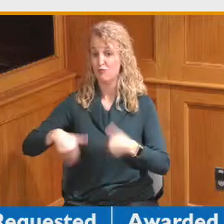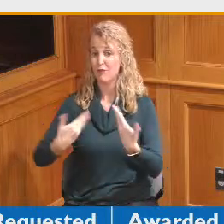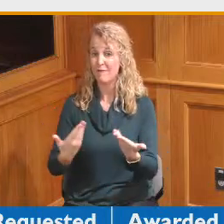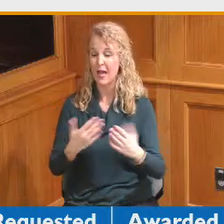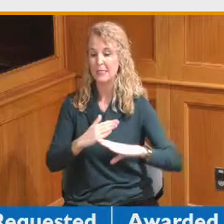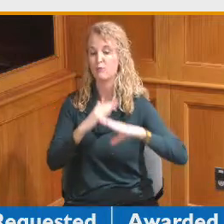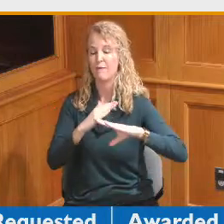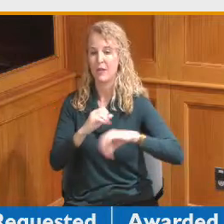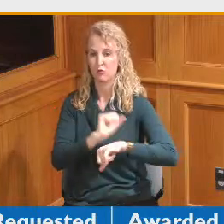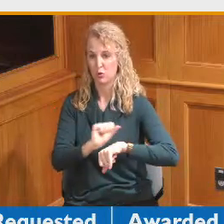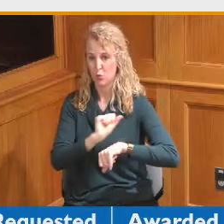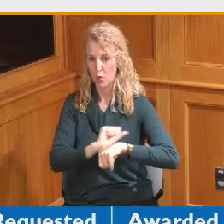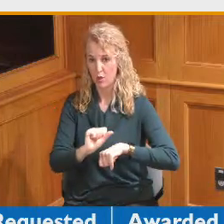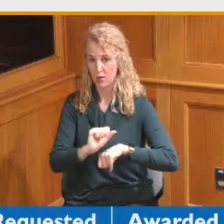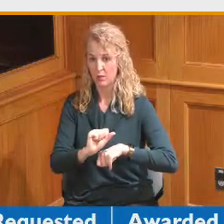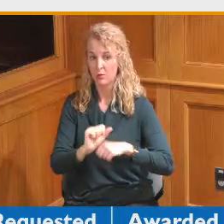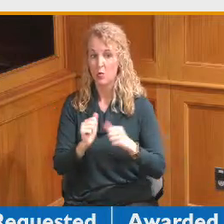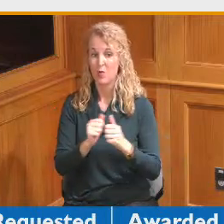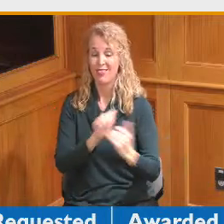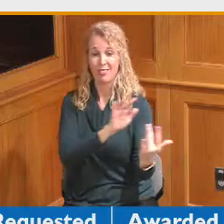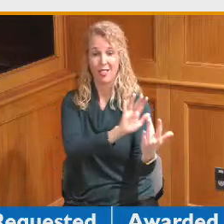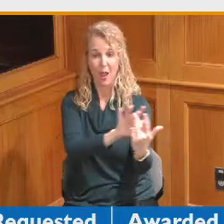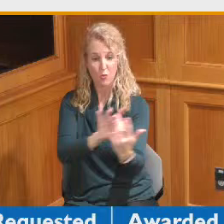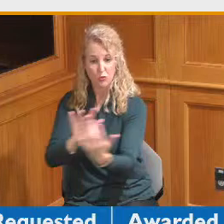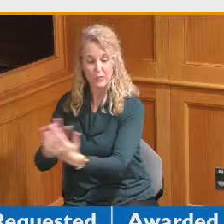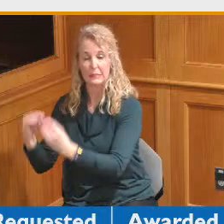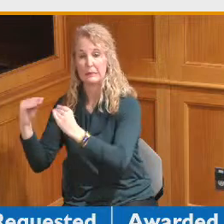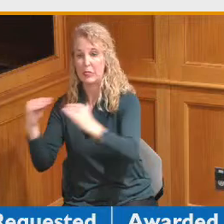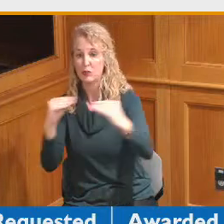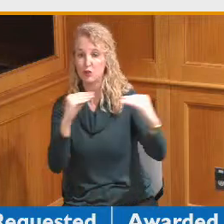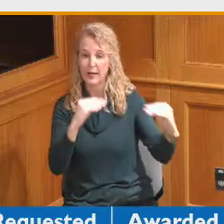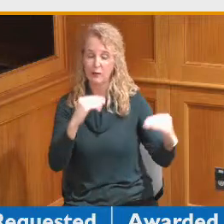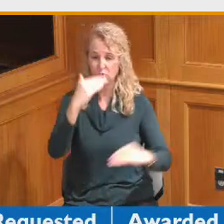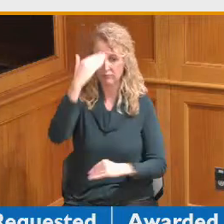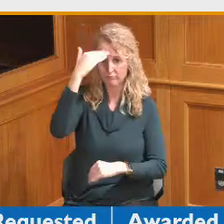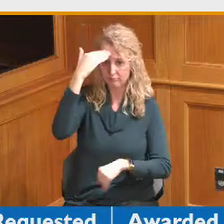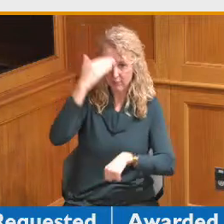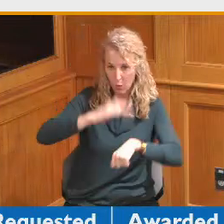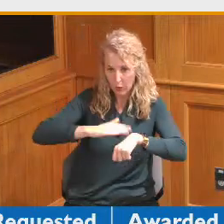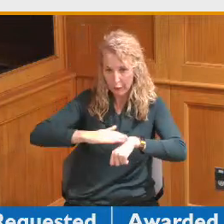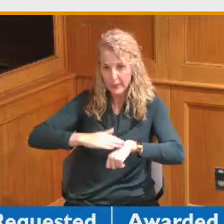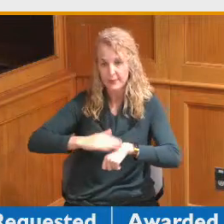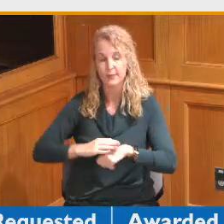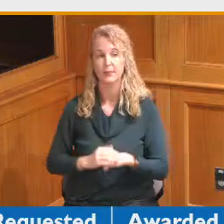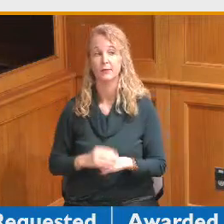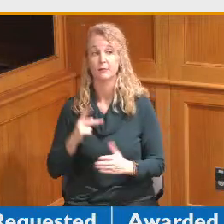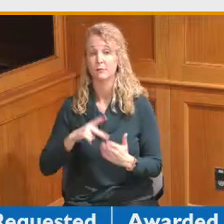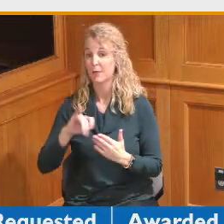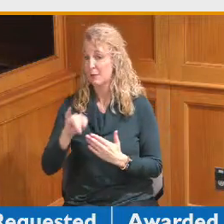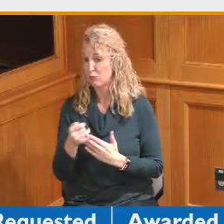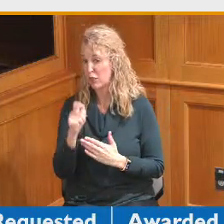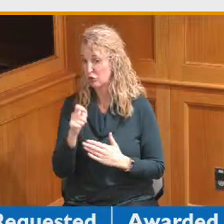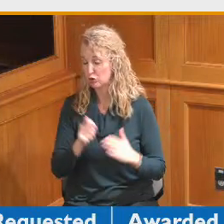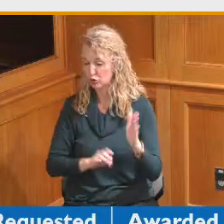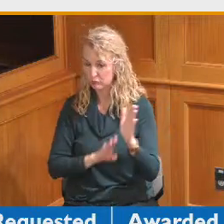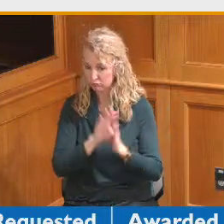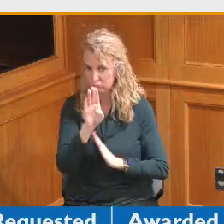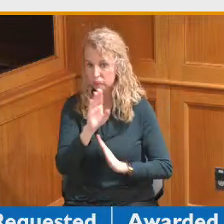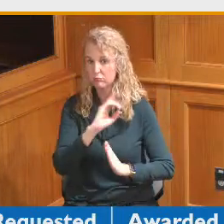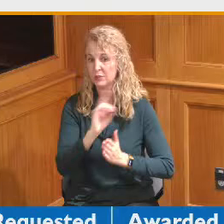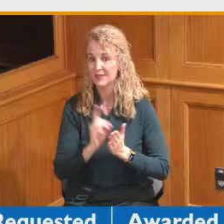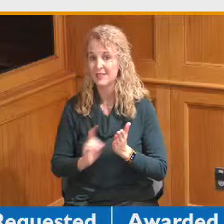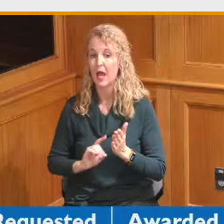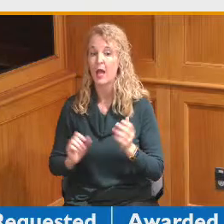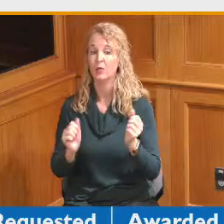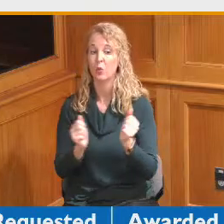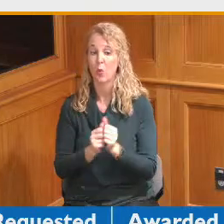prevention efforts in the area of outreach, education, and awareness in Hamilton County. The project should be designed to address issues